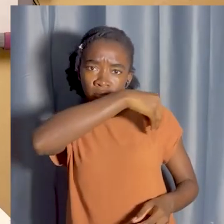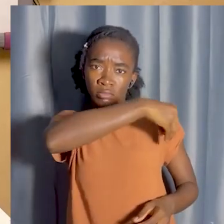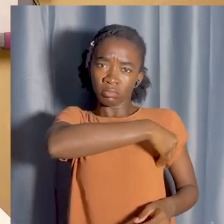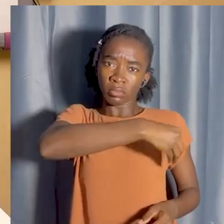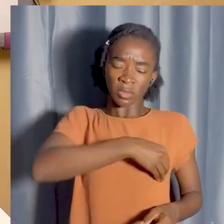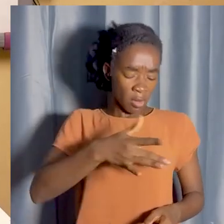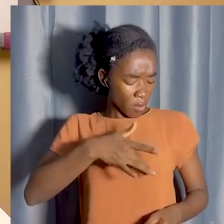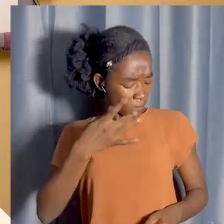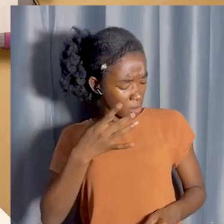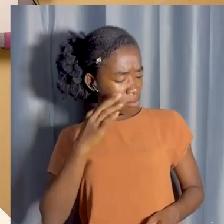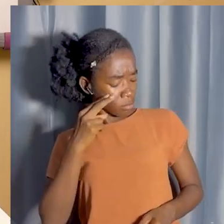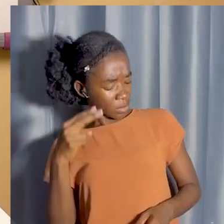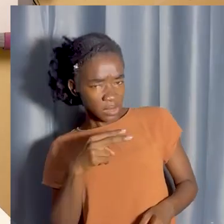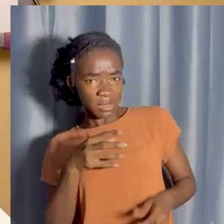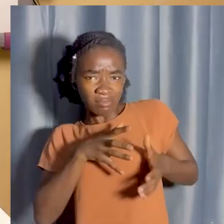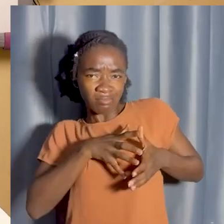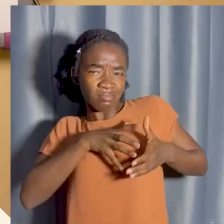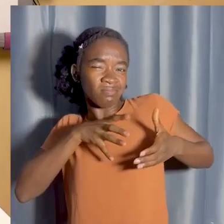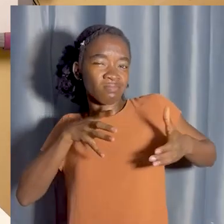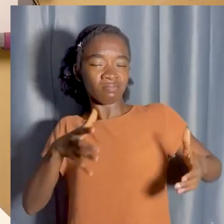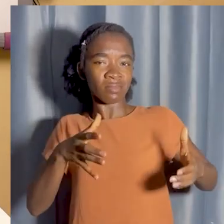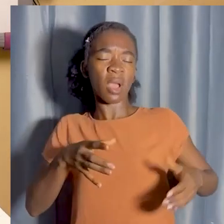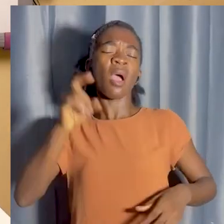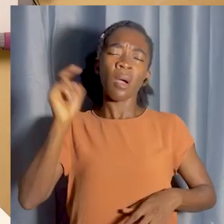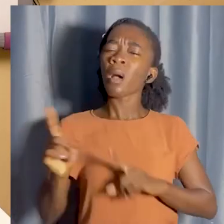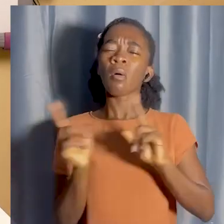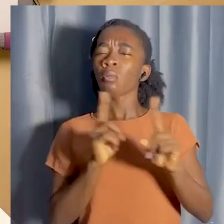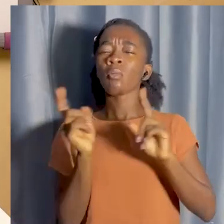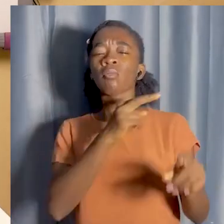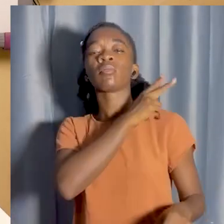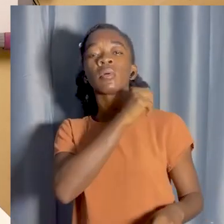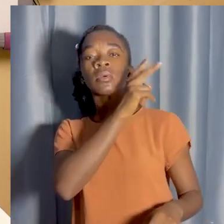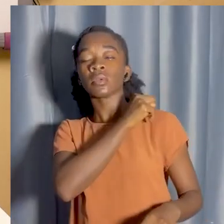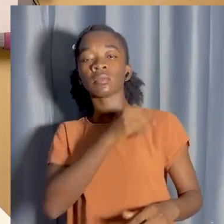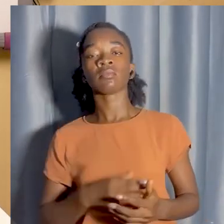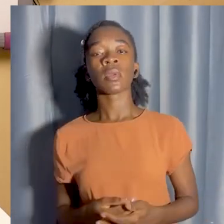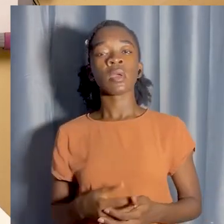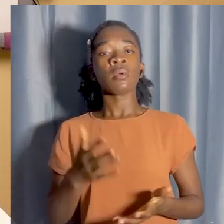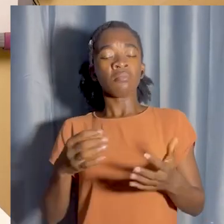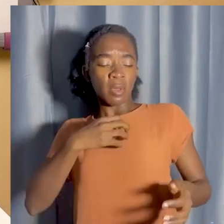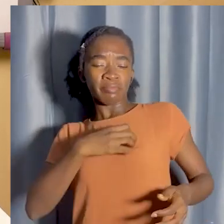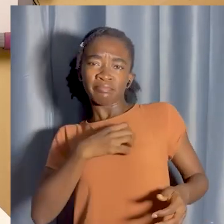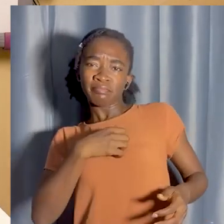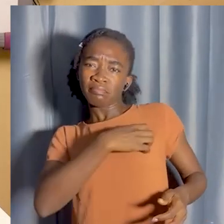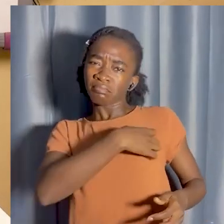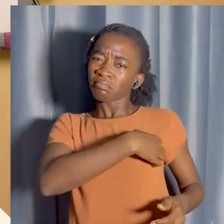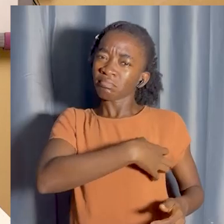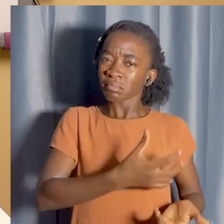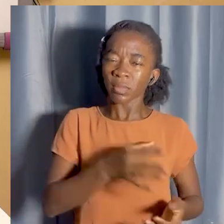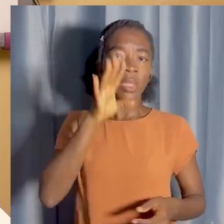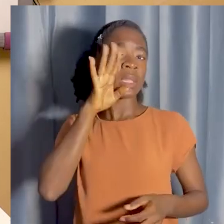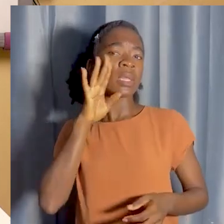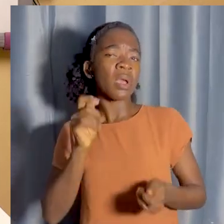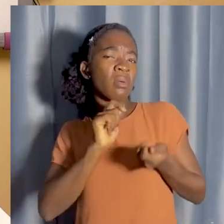there's a mass, there's a swelling, you need to go and have it checked out. If there are any changes on the skin, there's a rash either, and the skin could include the skin on the nipple